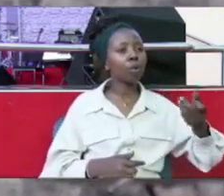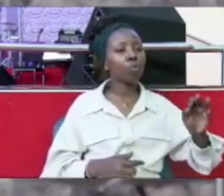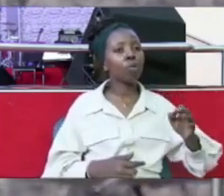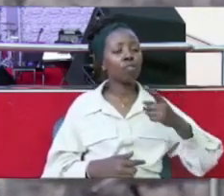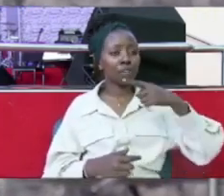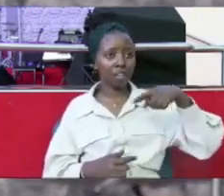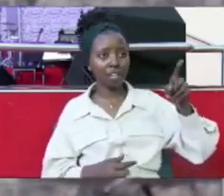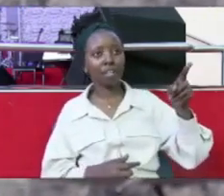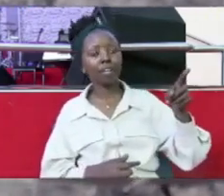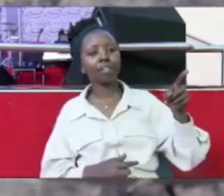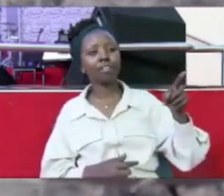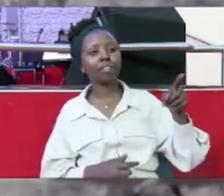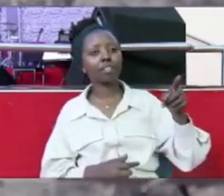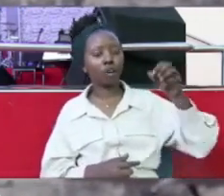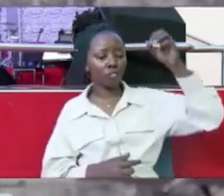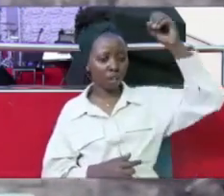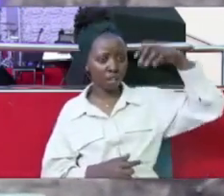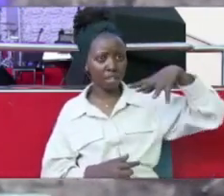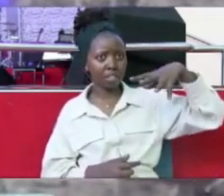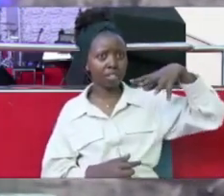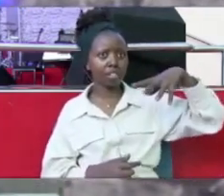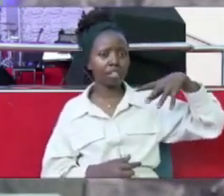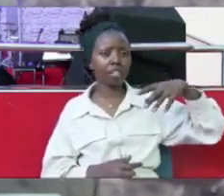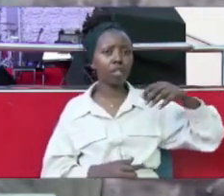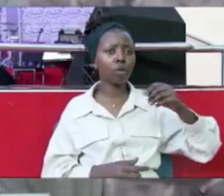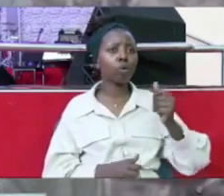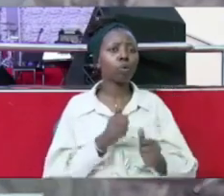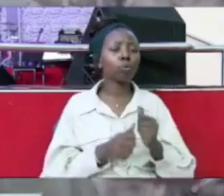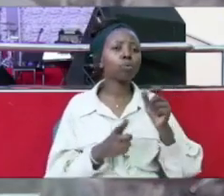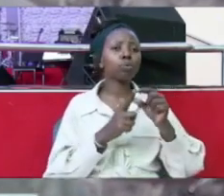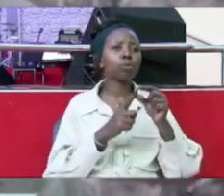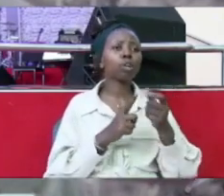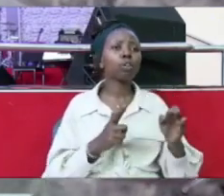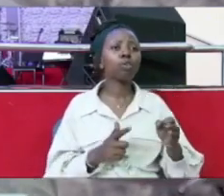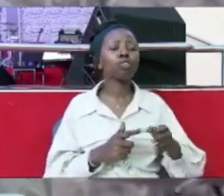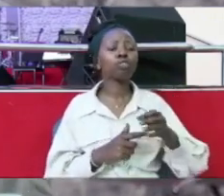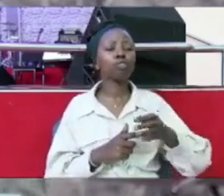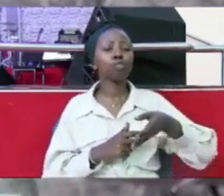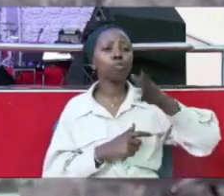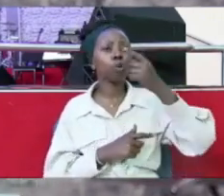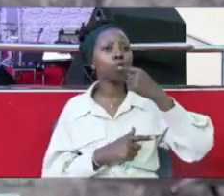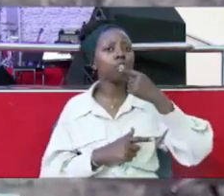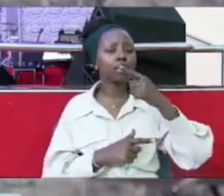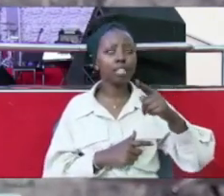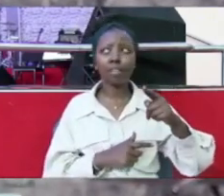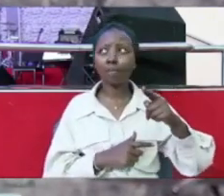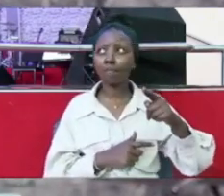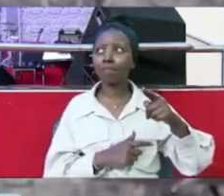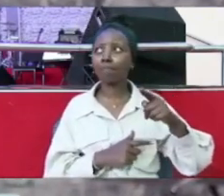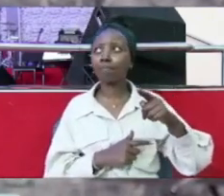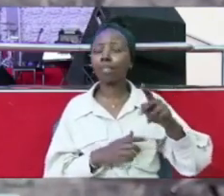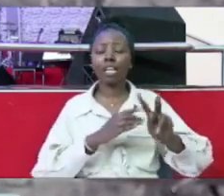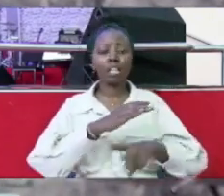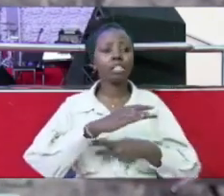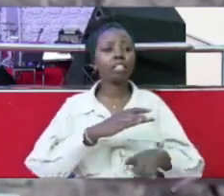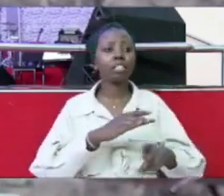ufalme wa mwanga. And which the word of God declares that in Psalms 145 verse 13. Hapo